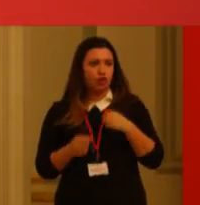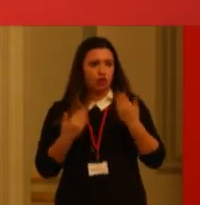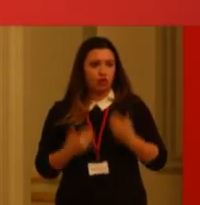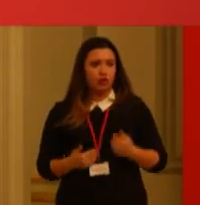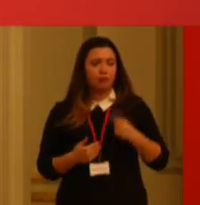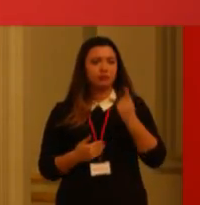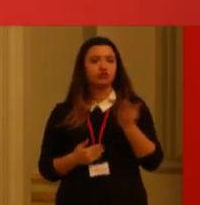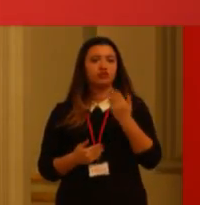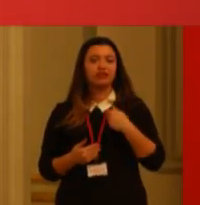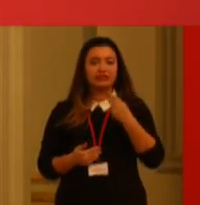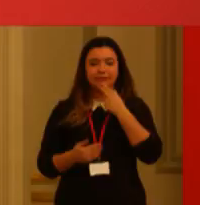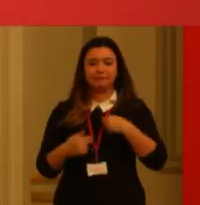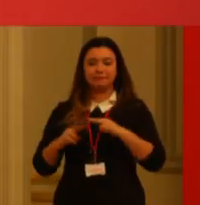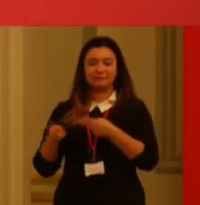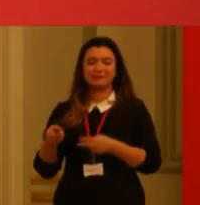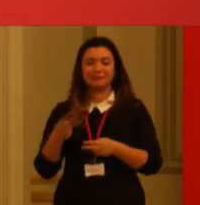your 20s,